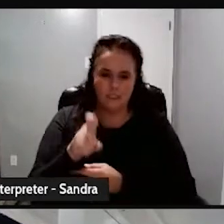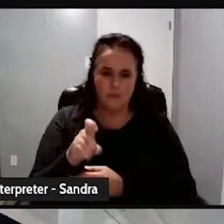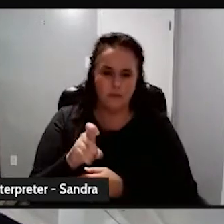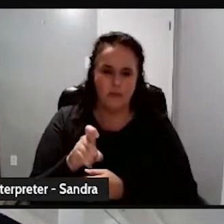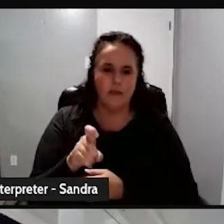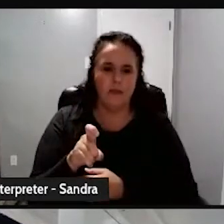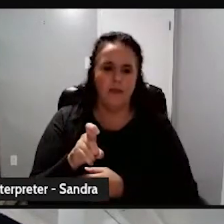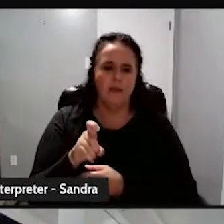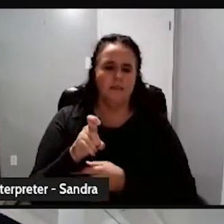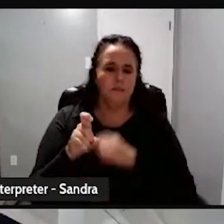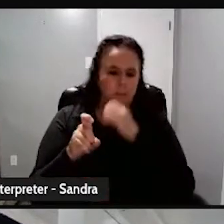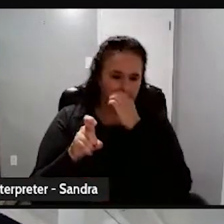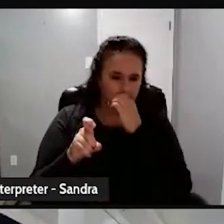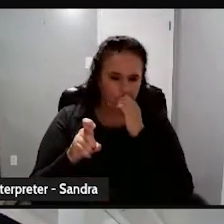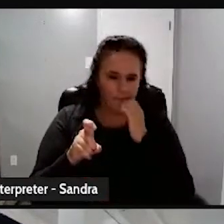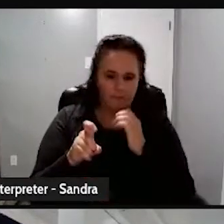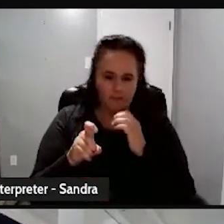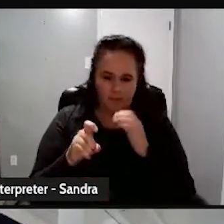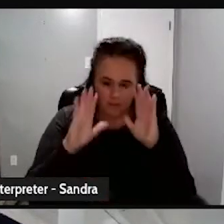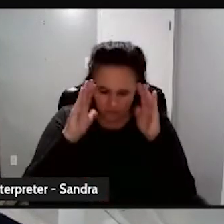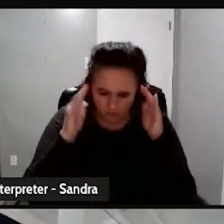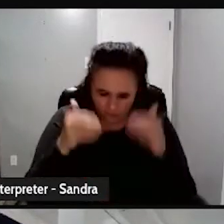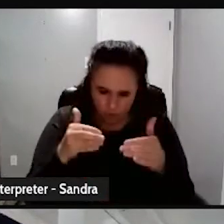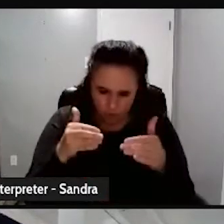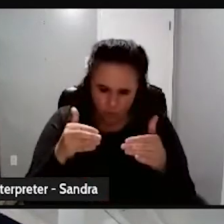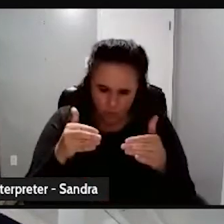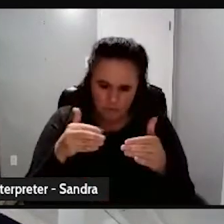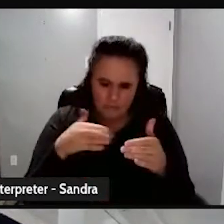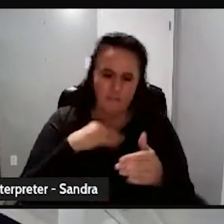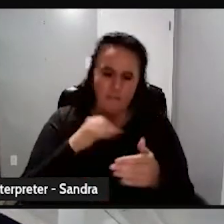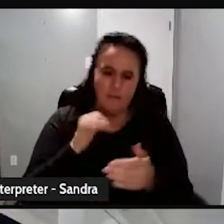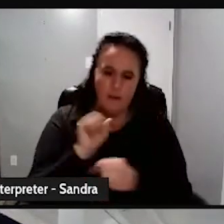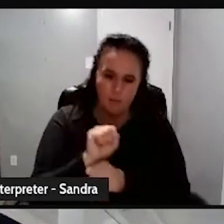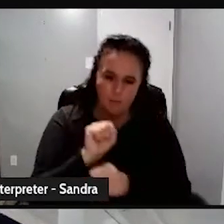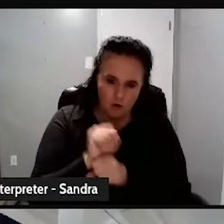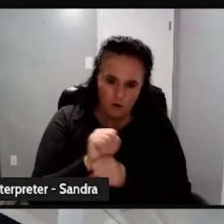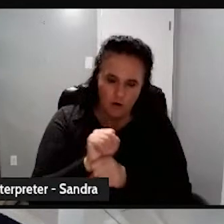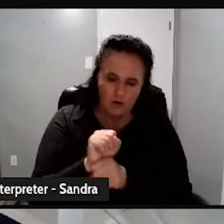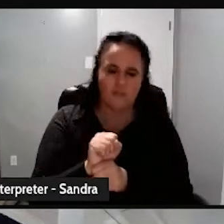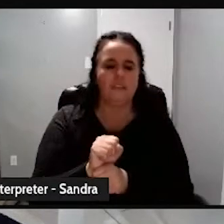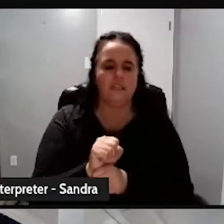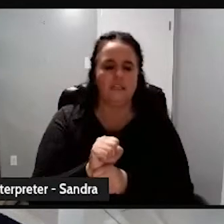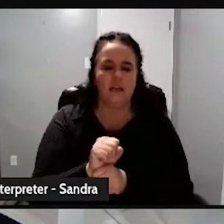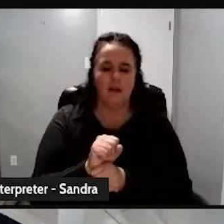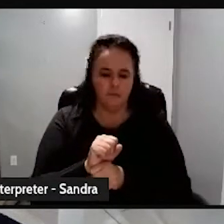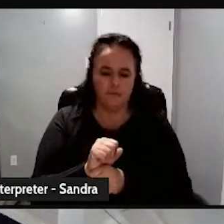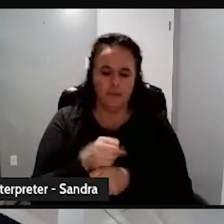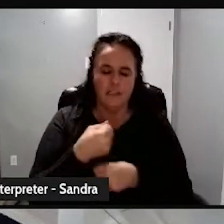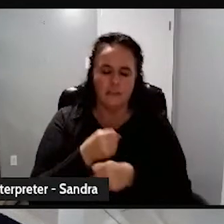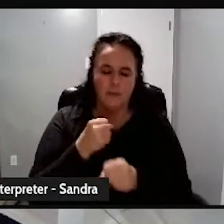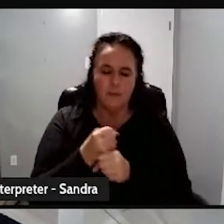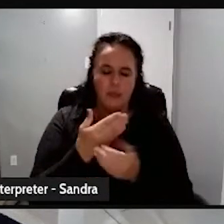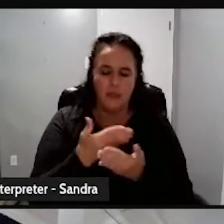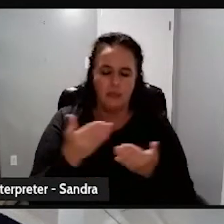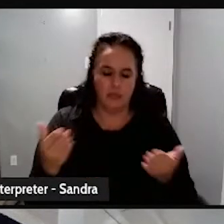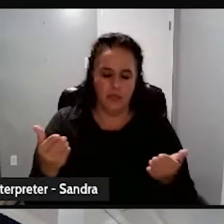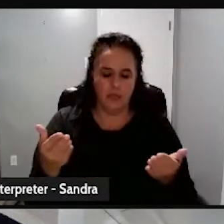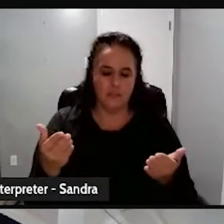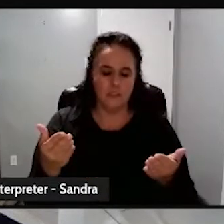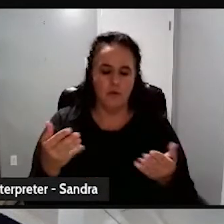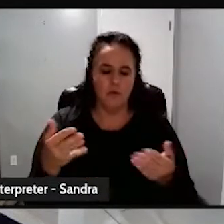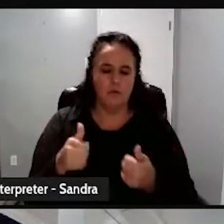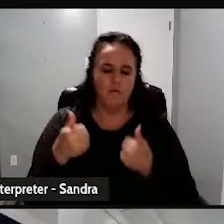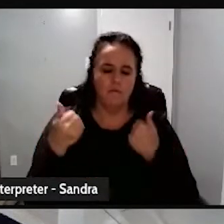embodied. My work is very embodied. It's about making things or